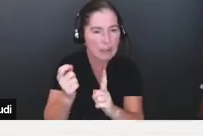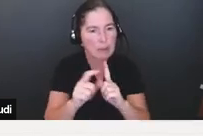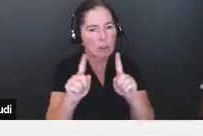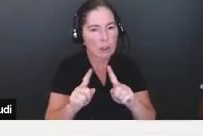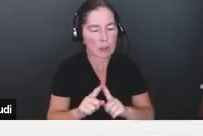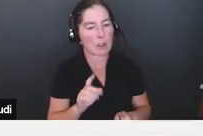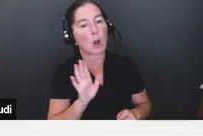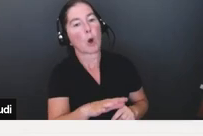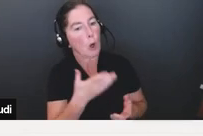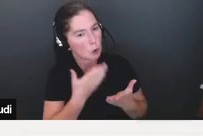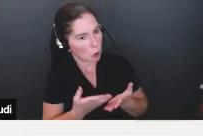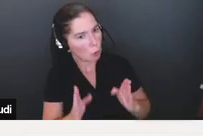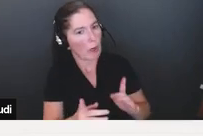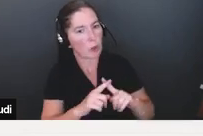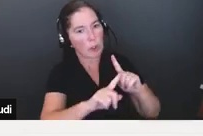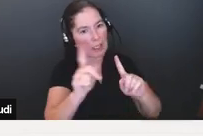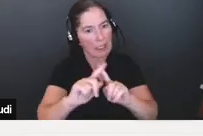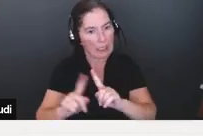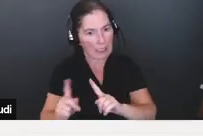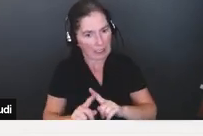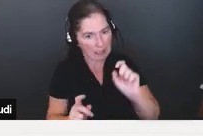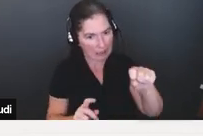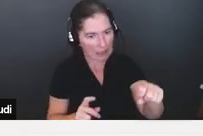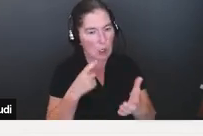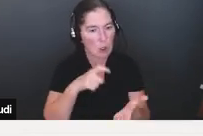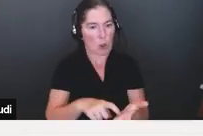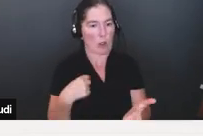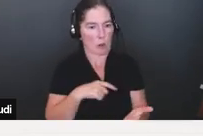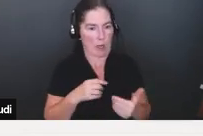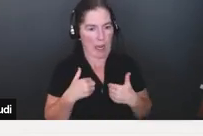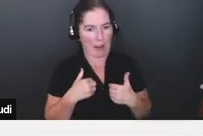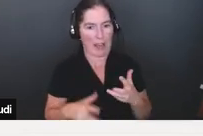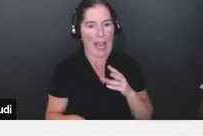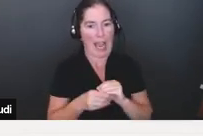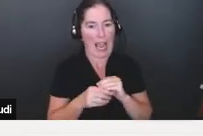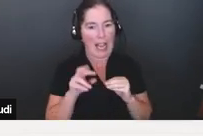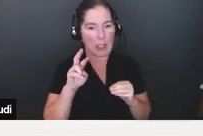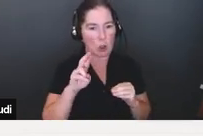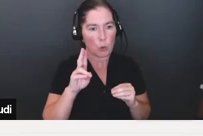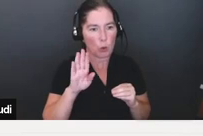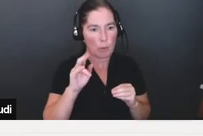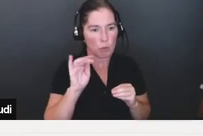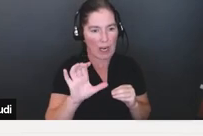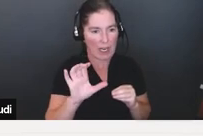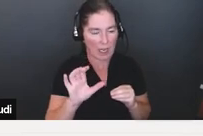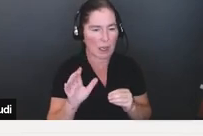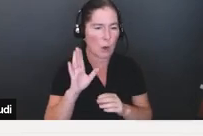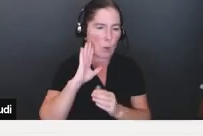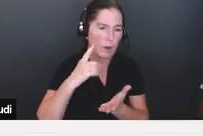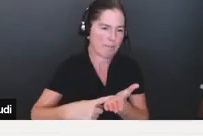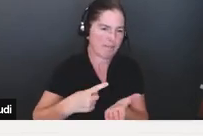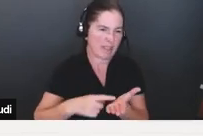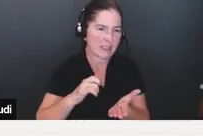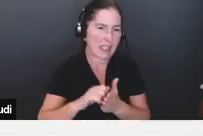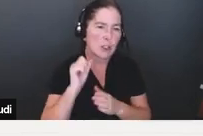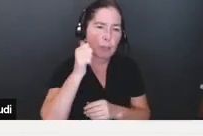a great way to differentiate. I did want to notice that we have the add rubric that we didn't touch right now because we will come back to that